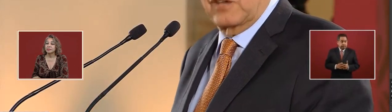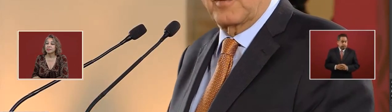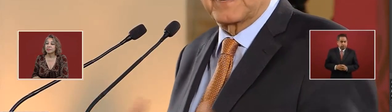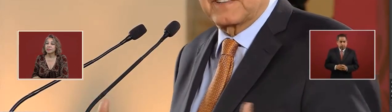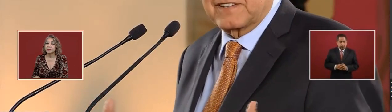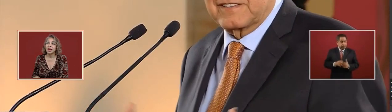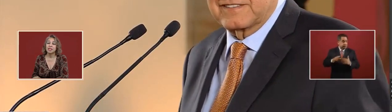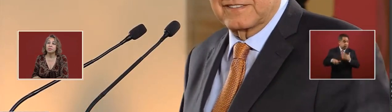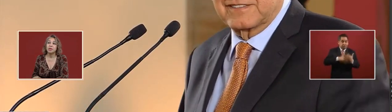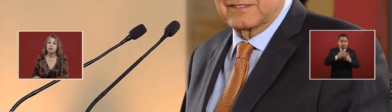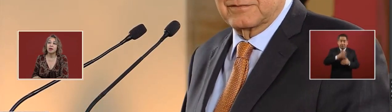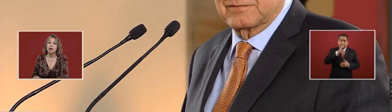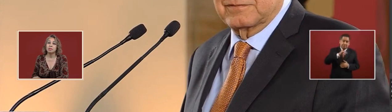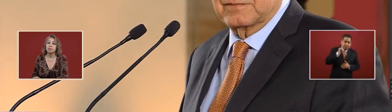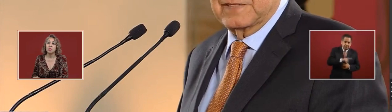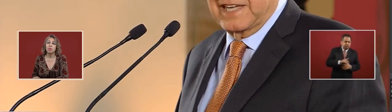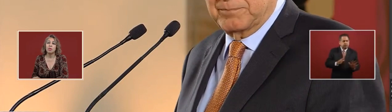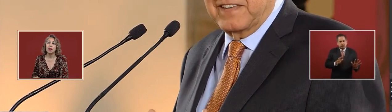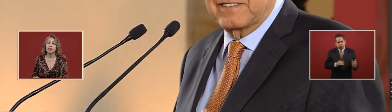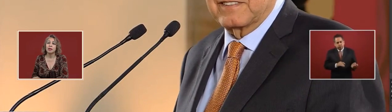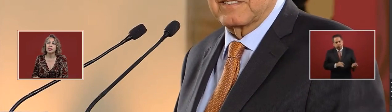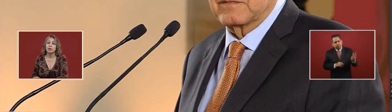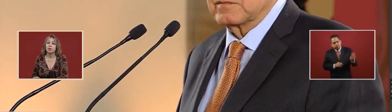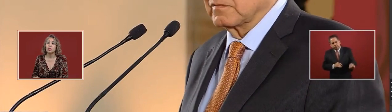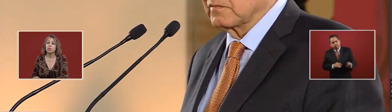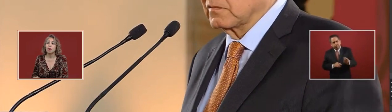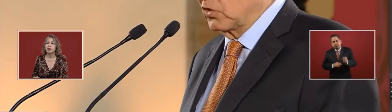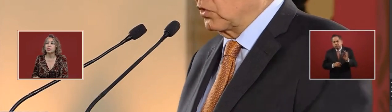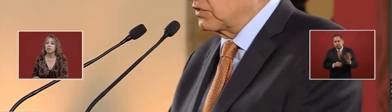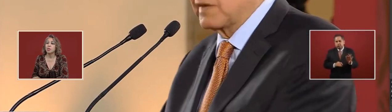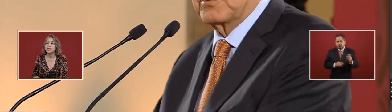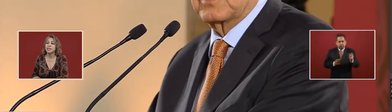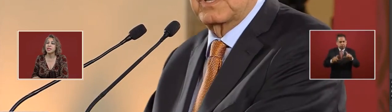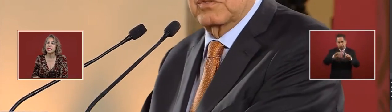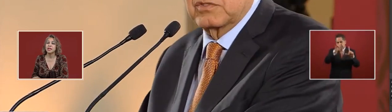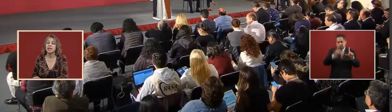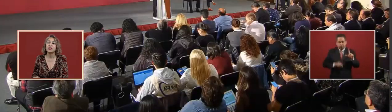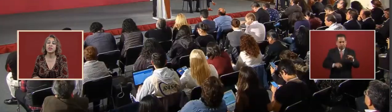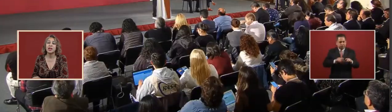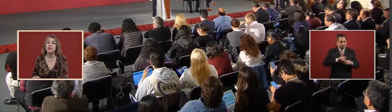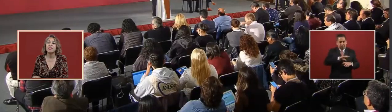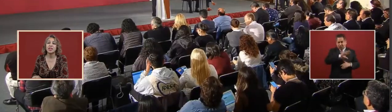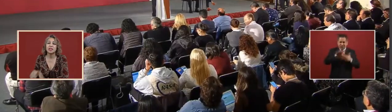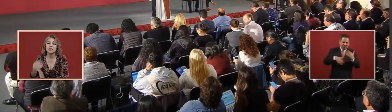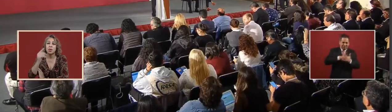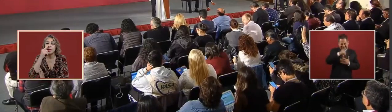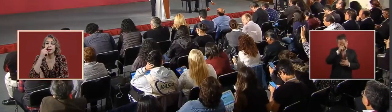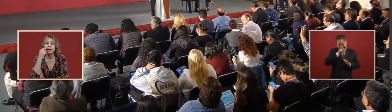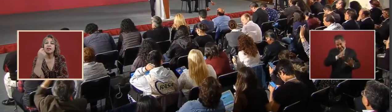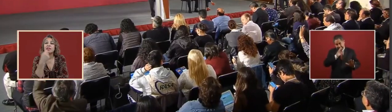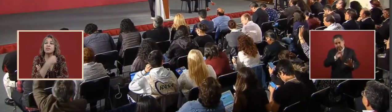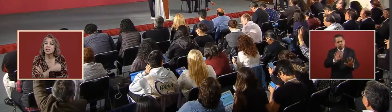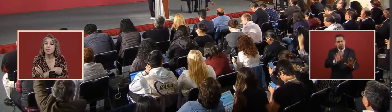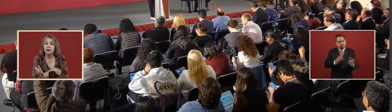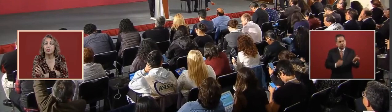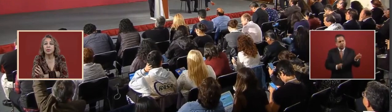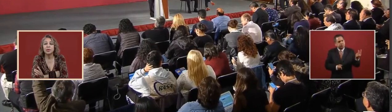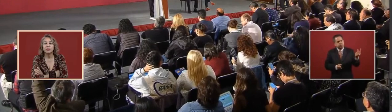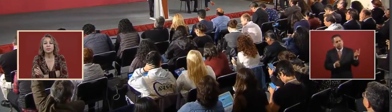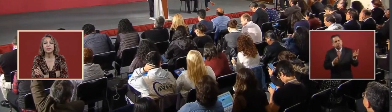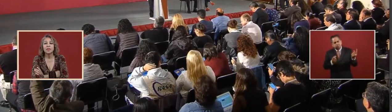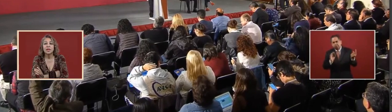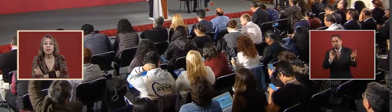se ha echado a perder has been en el país. Wasted in the country. Not everything is rotten. For